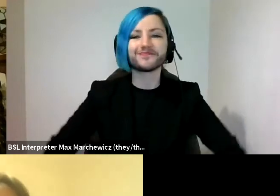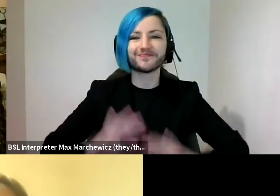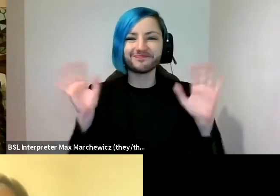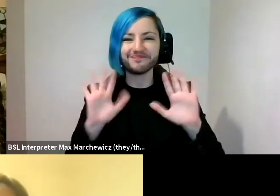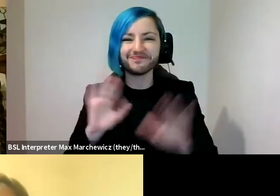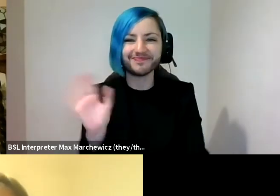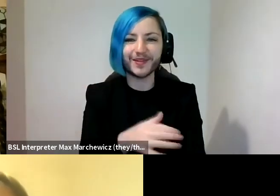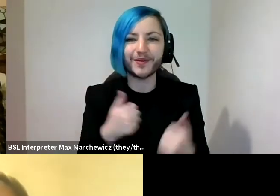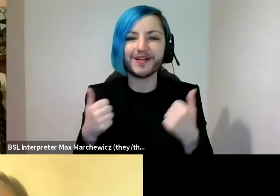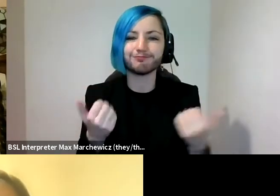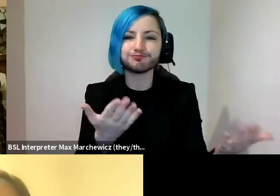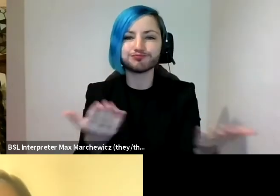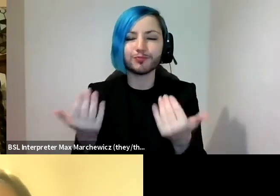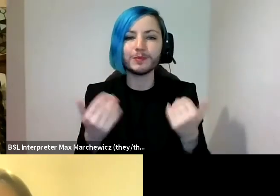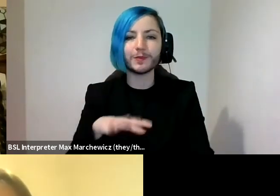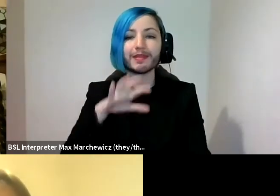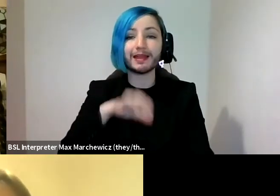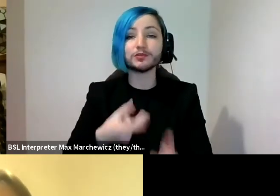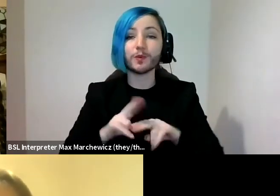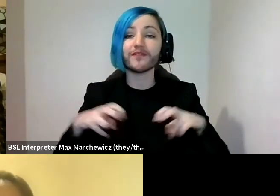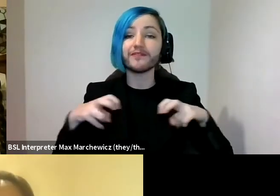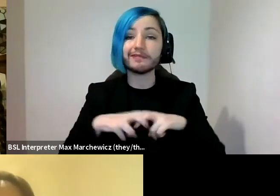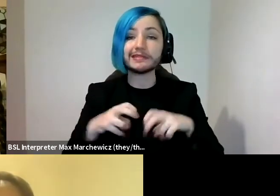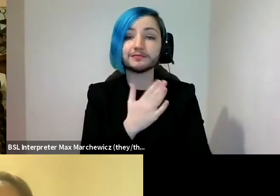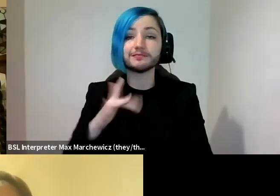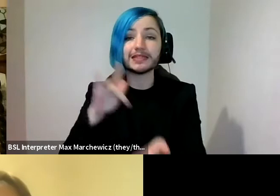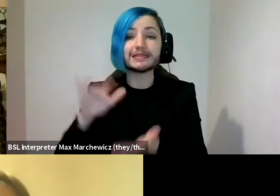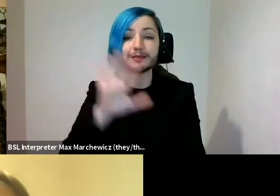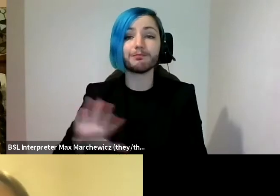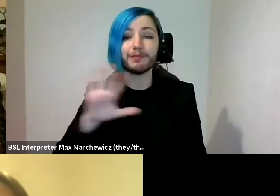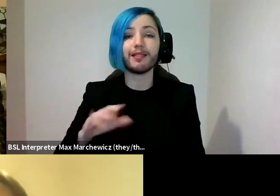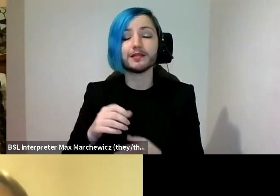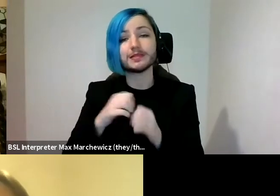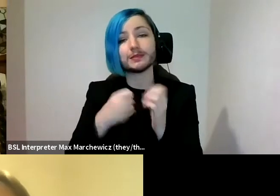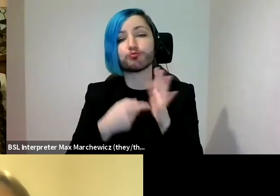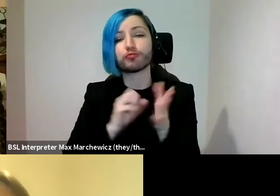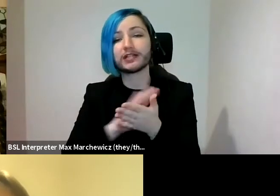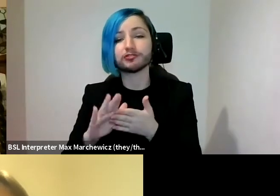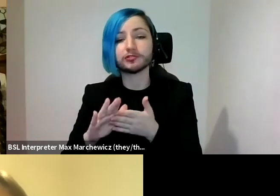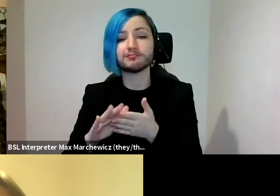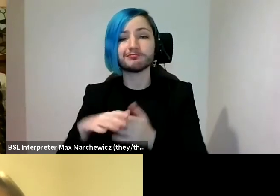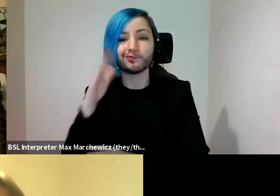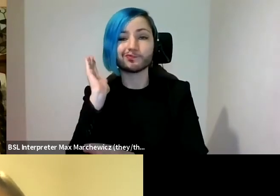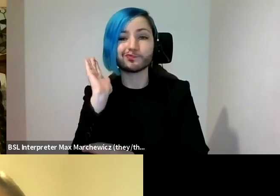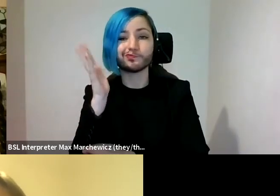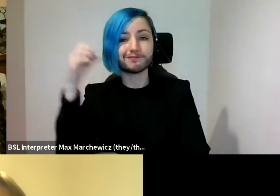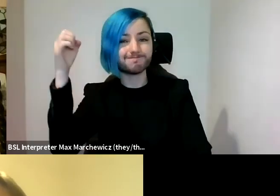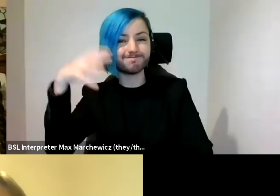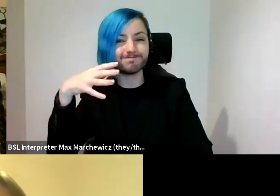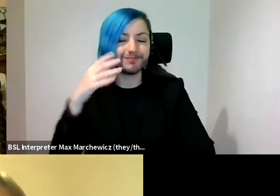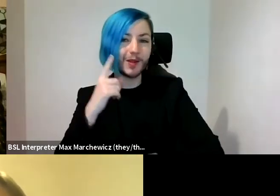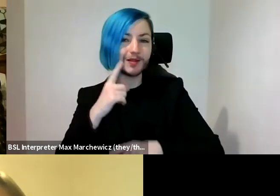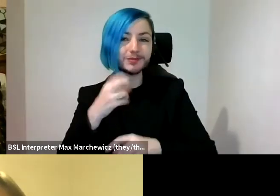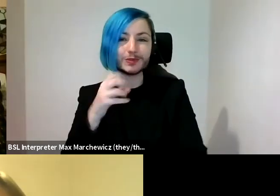Hello everyone, and welcome to the Institute of Physics East Midlands Branch Featured Talk 2021. My name is